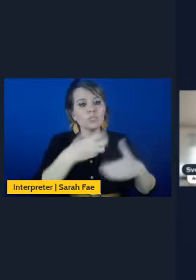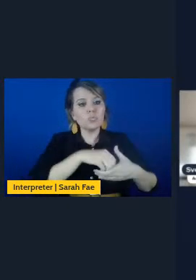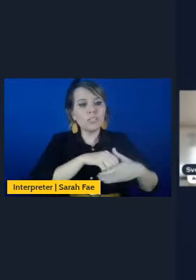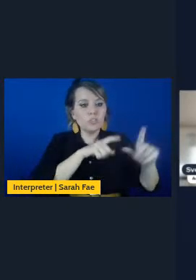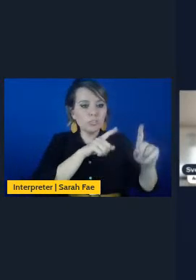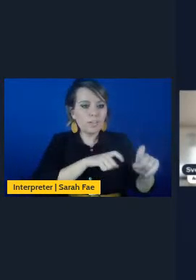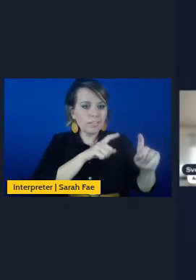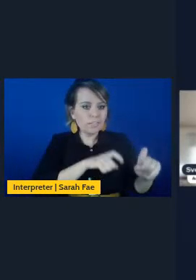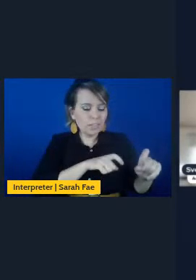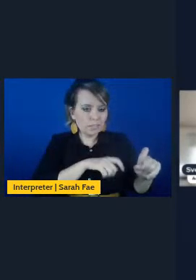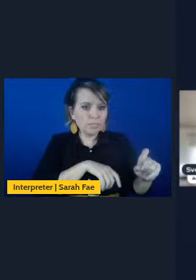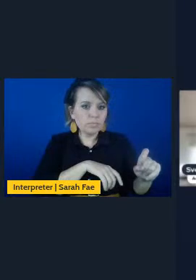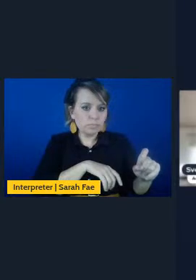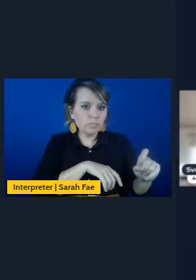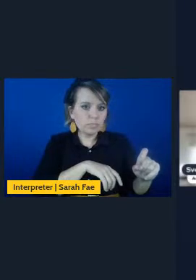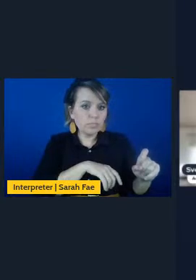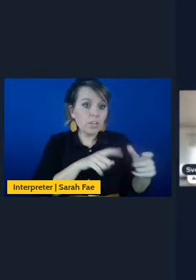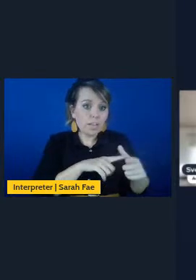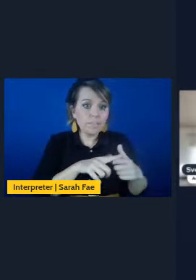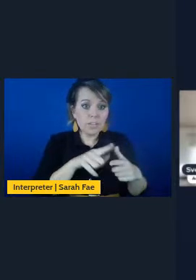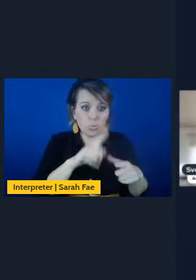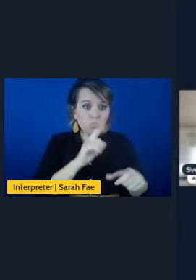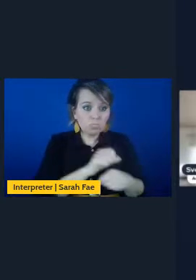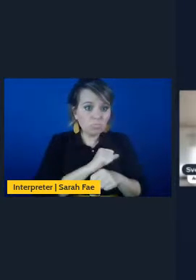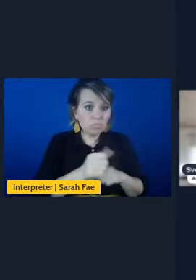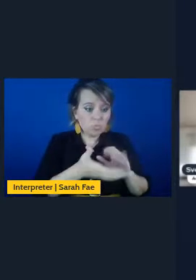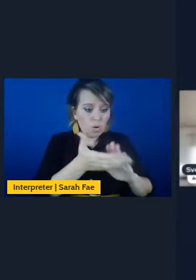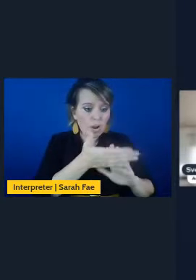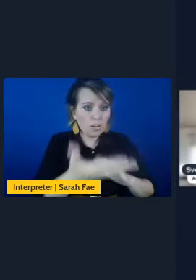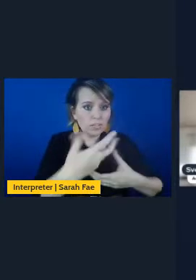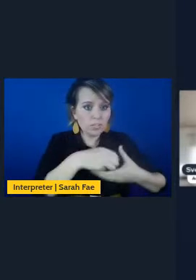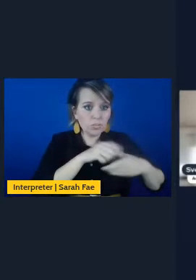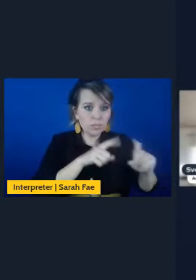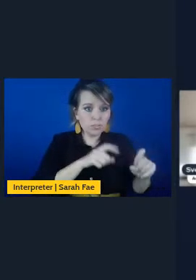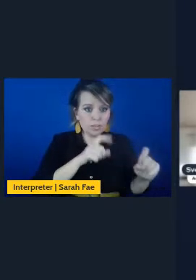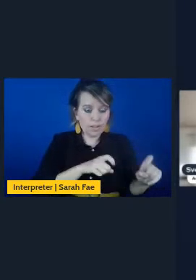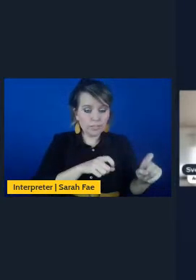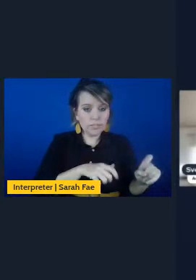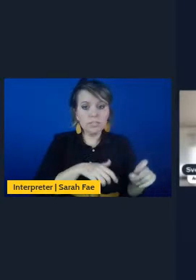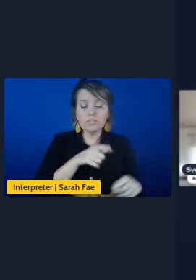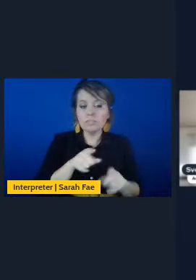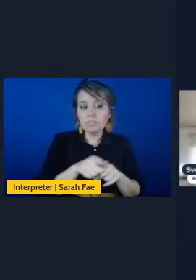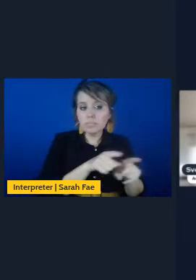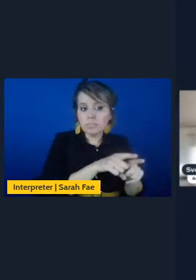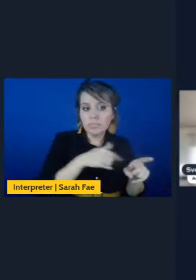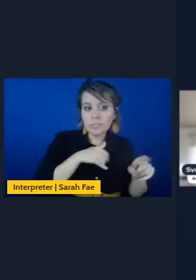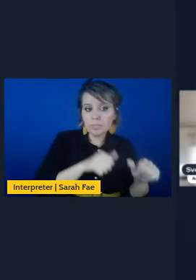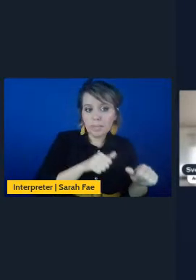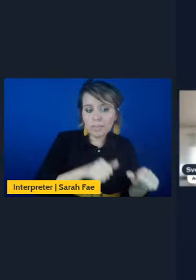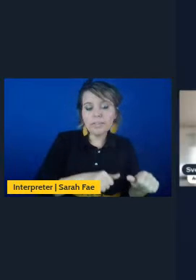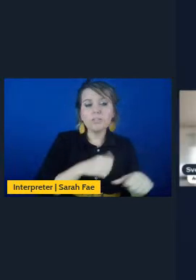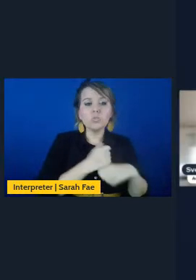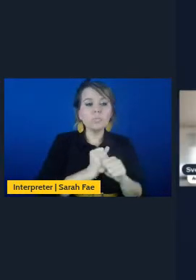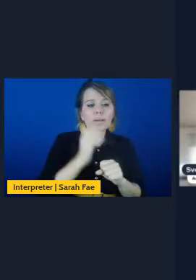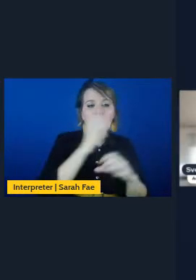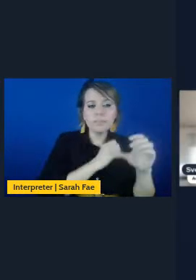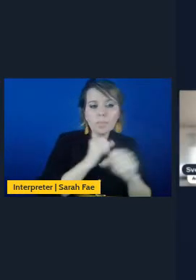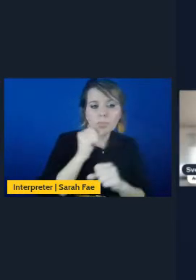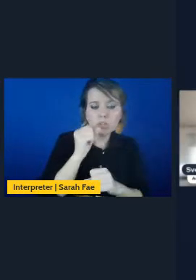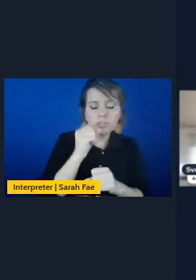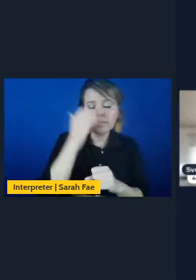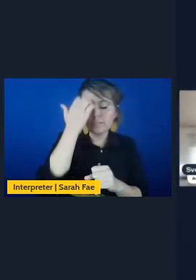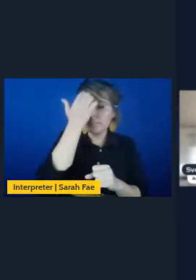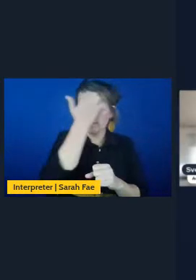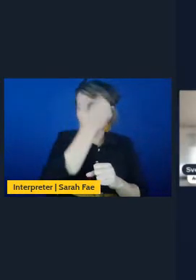and actually write the integration test itself. It also has utilities to make assertions against the resources that are